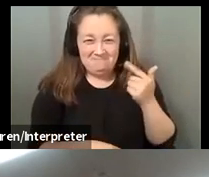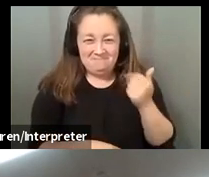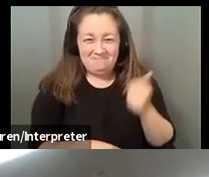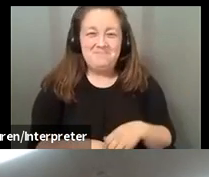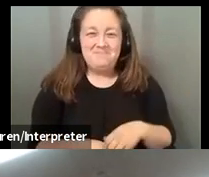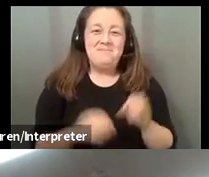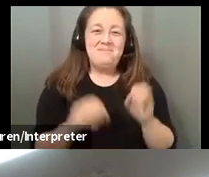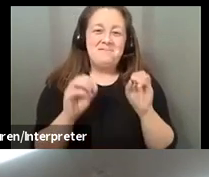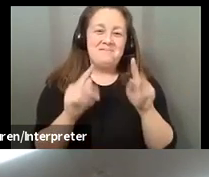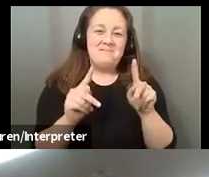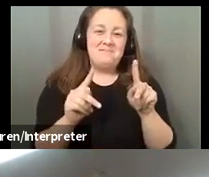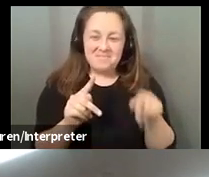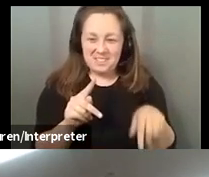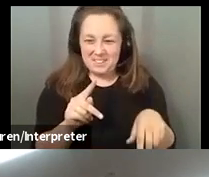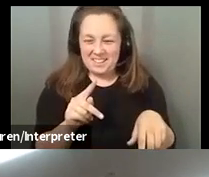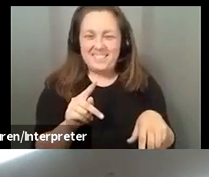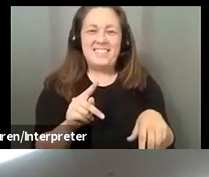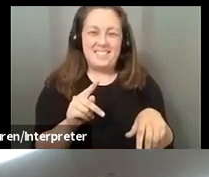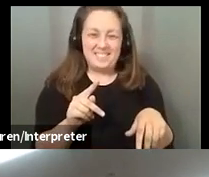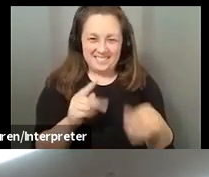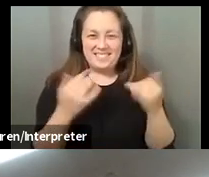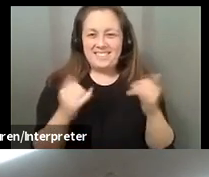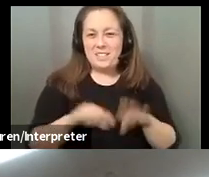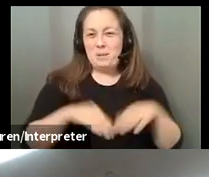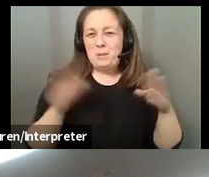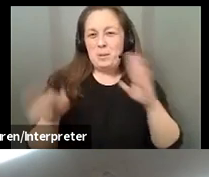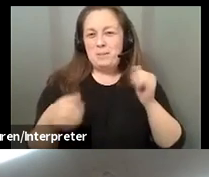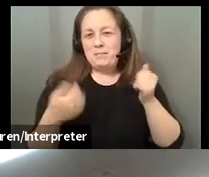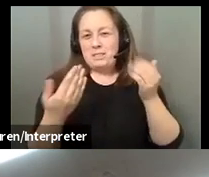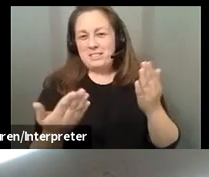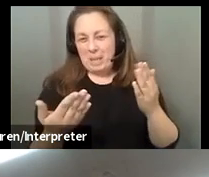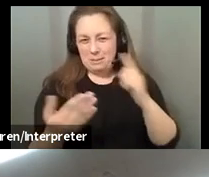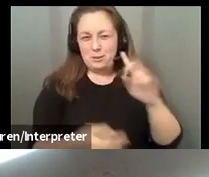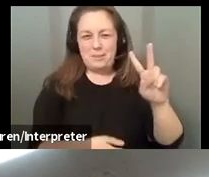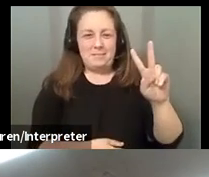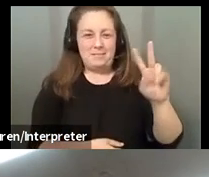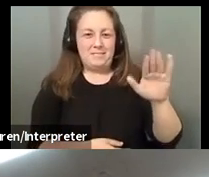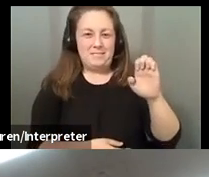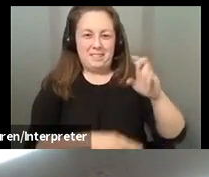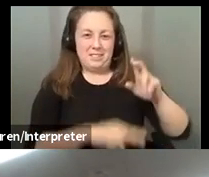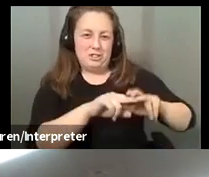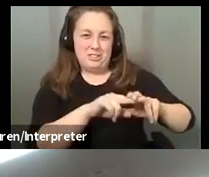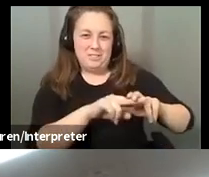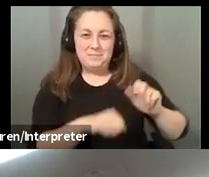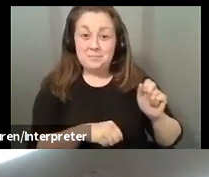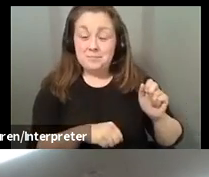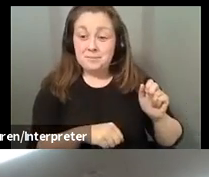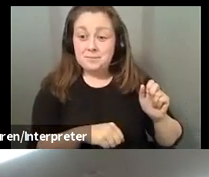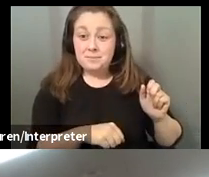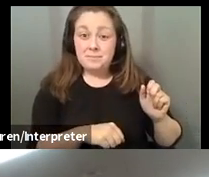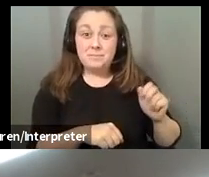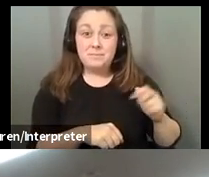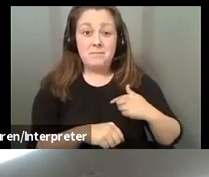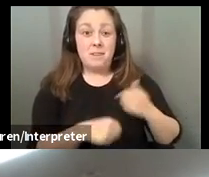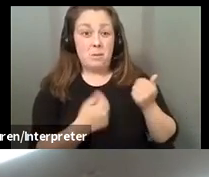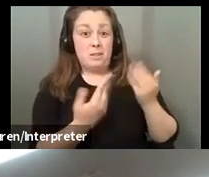okay. All right, let's open it up for nominations for vice chair. And I would actually